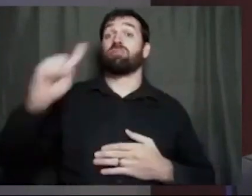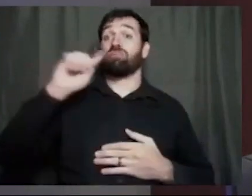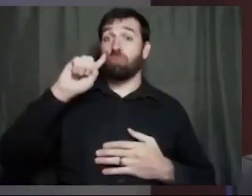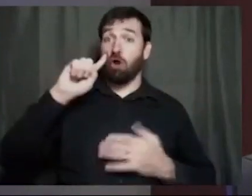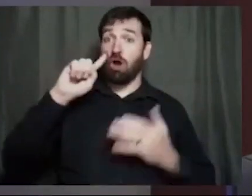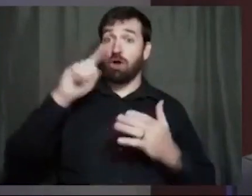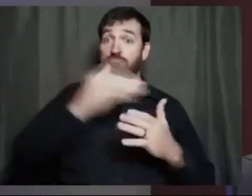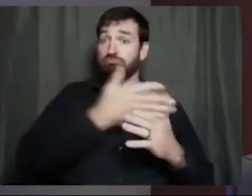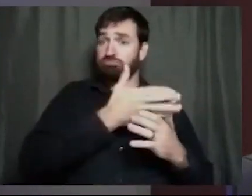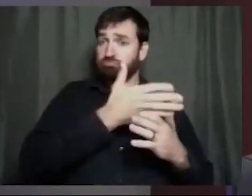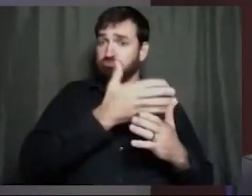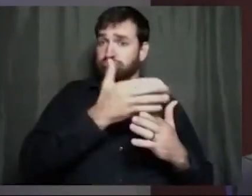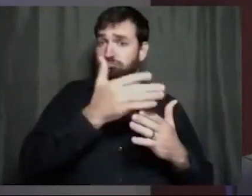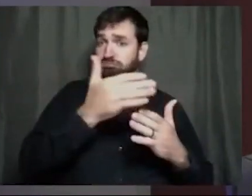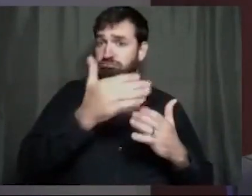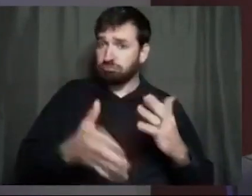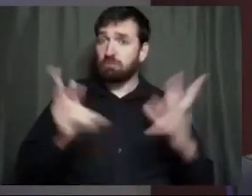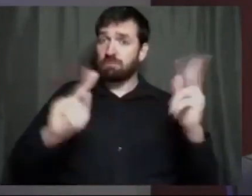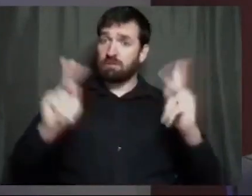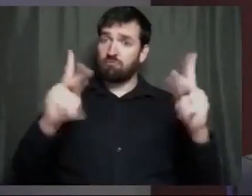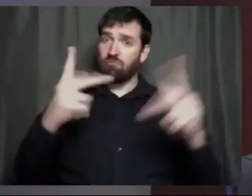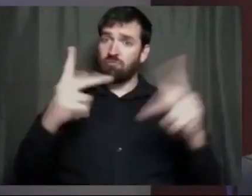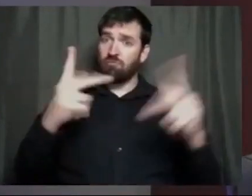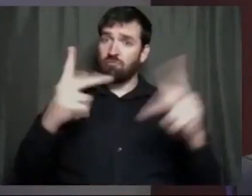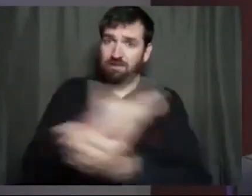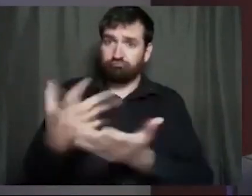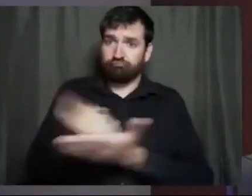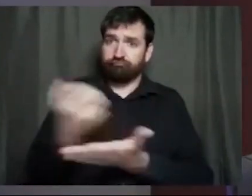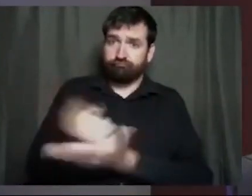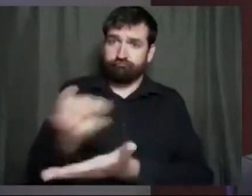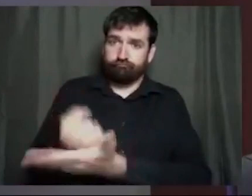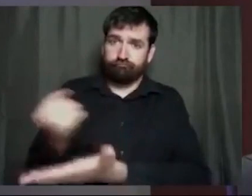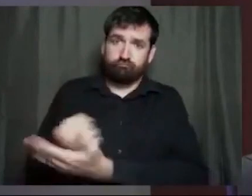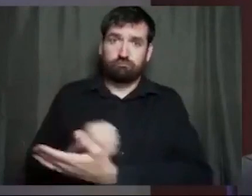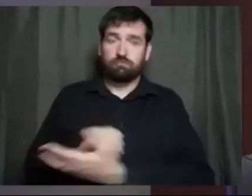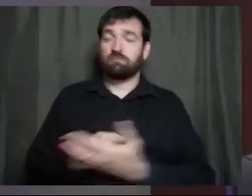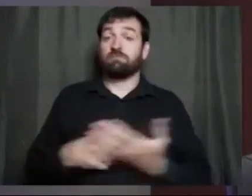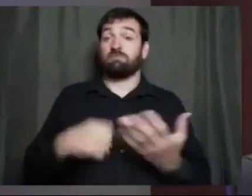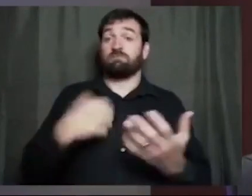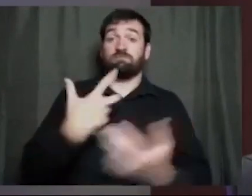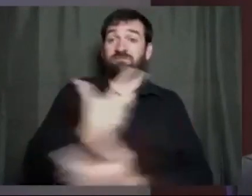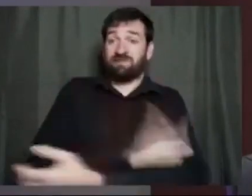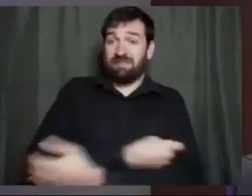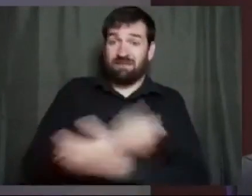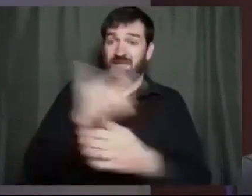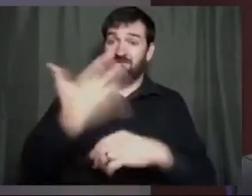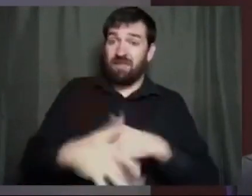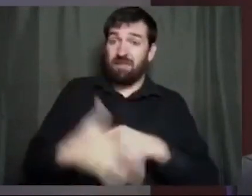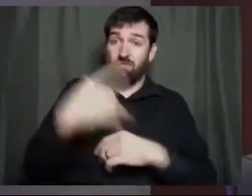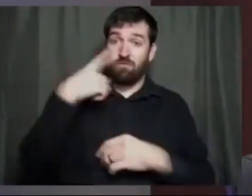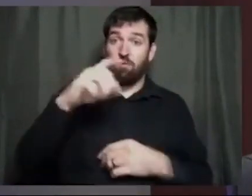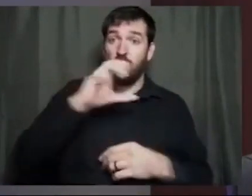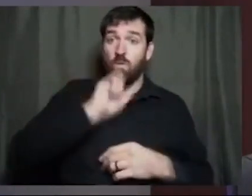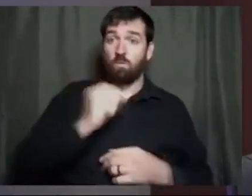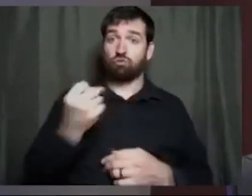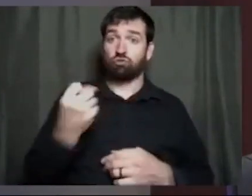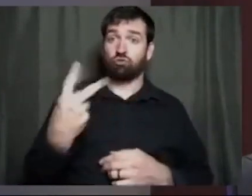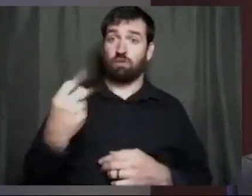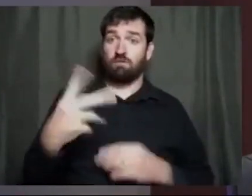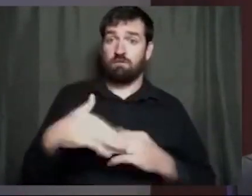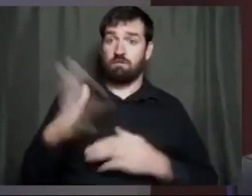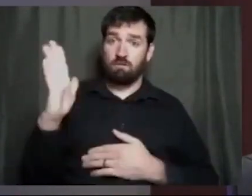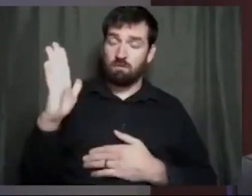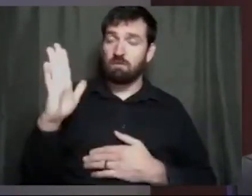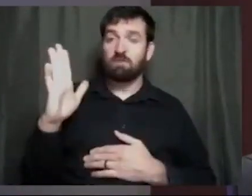were getting vaccinated very quickly. The vaccine became available for 12 years and above as of the beginning of May. And so we all had a lot of